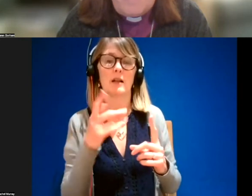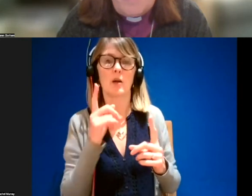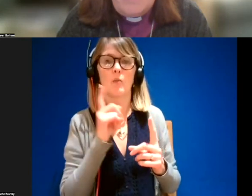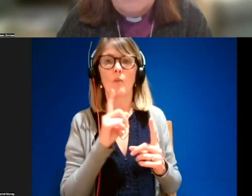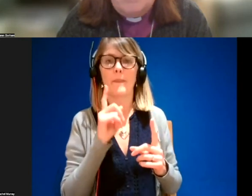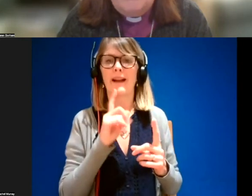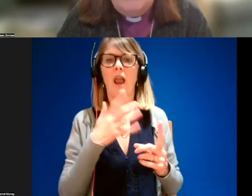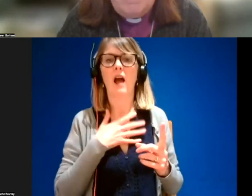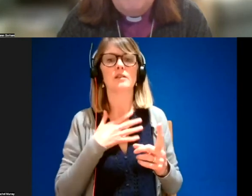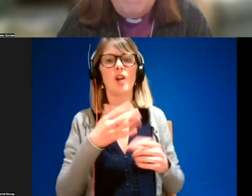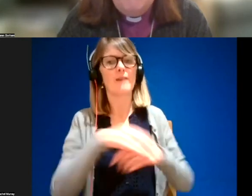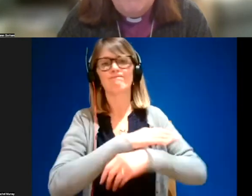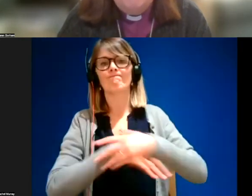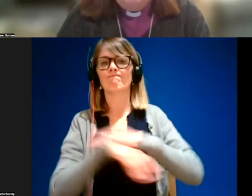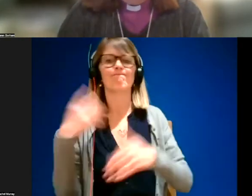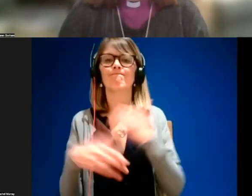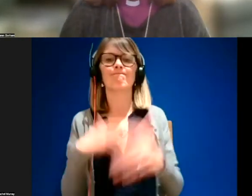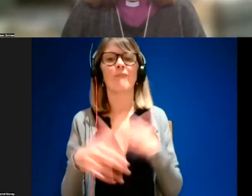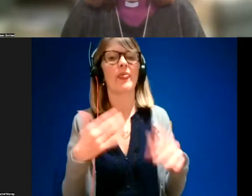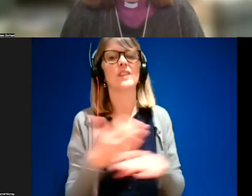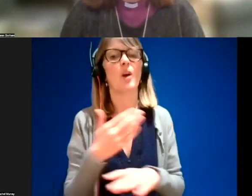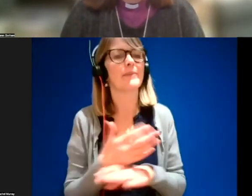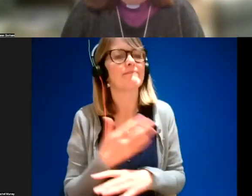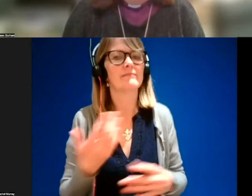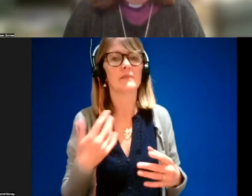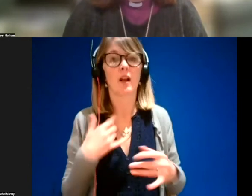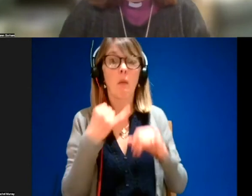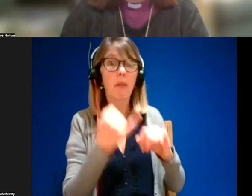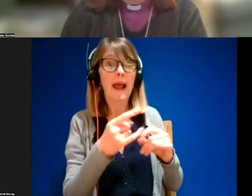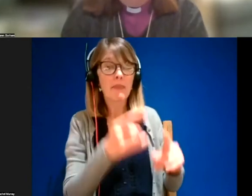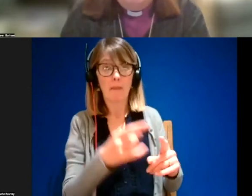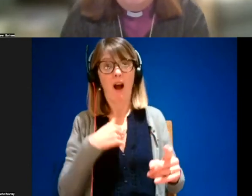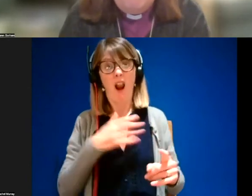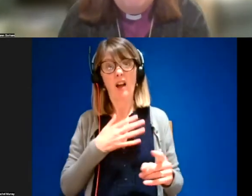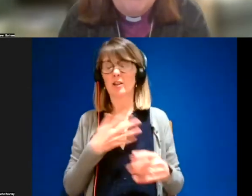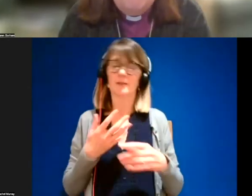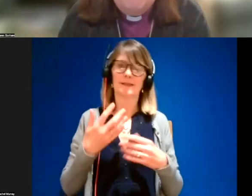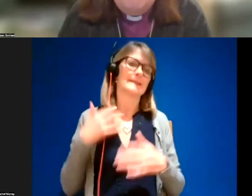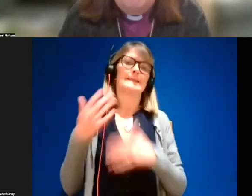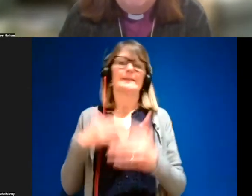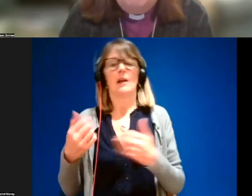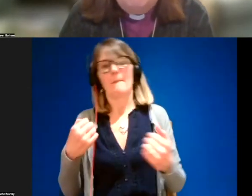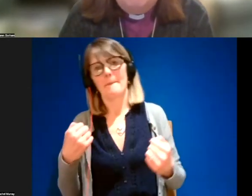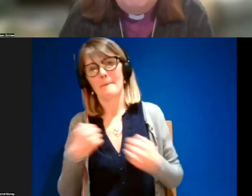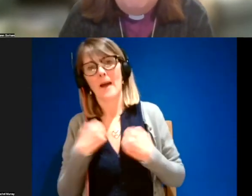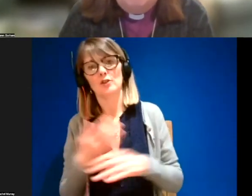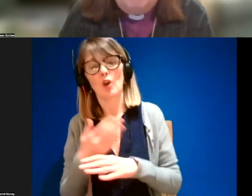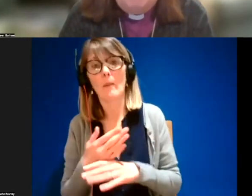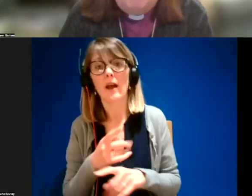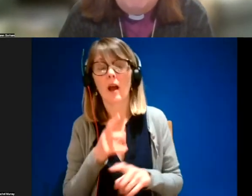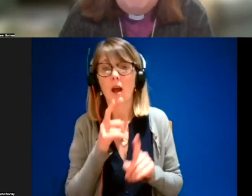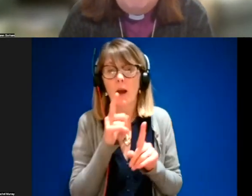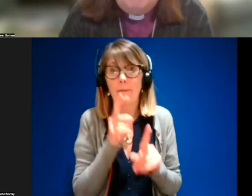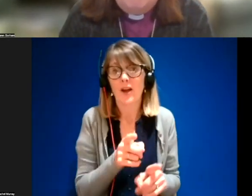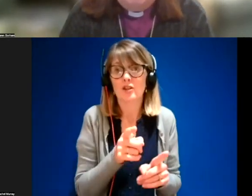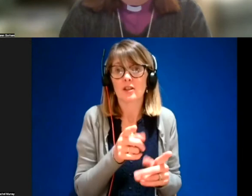on with the job. And I don't blame them at all. And I like getting on with my job, but actually, and it is costly to be